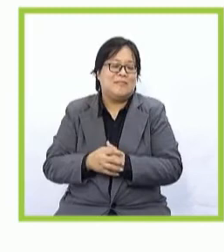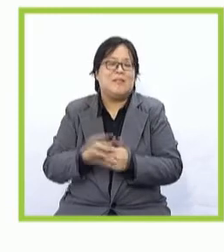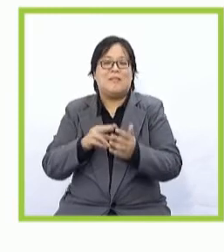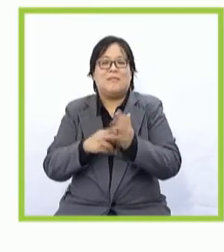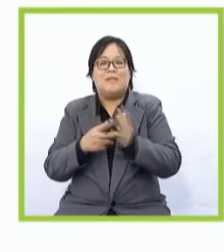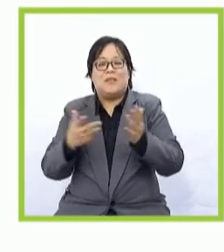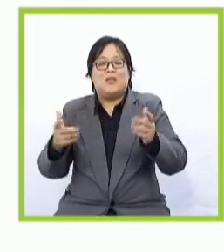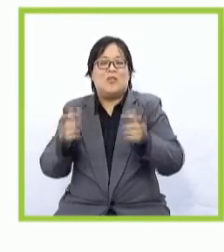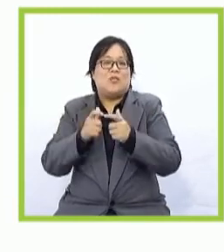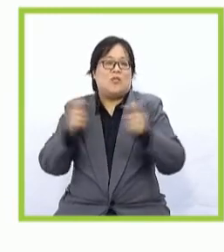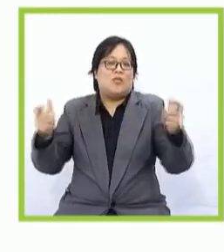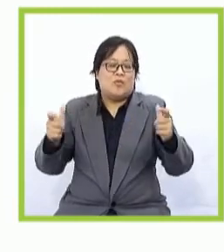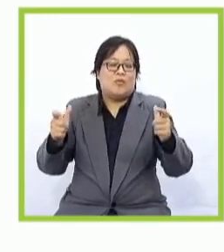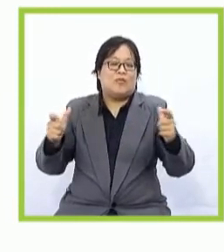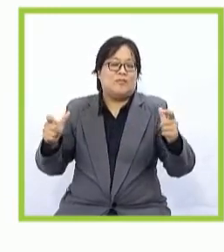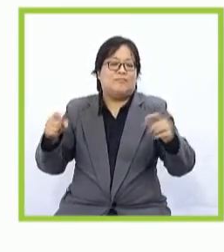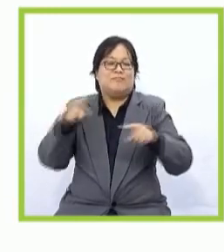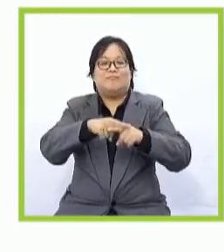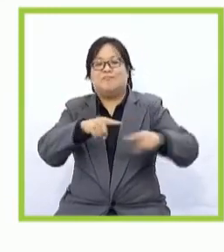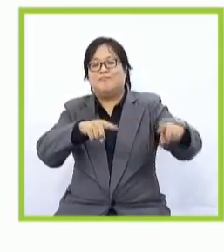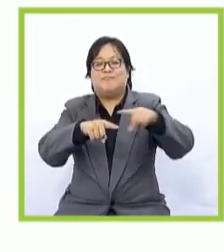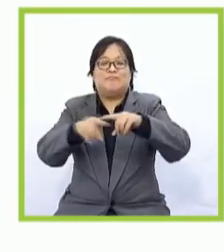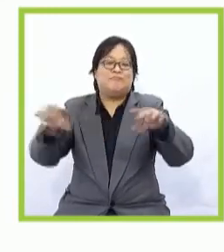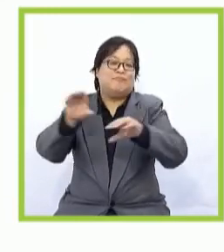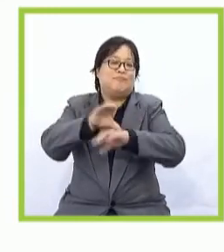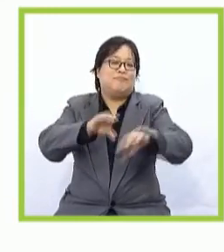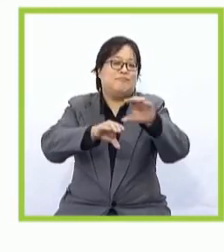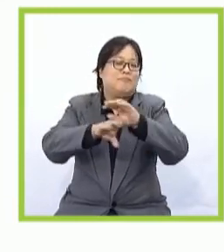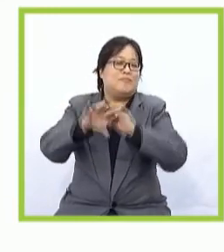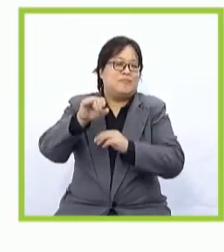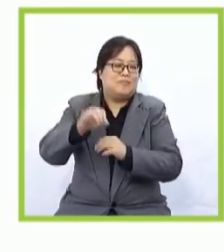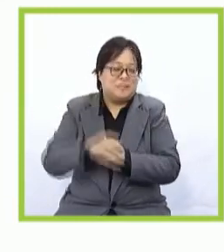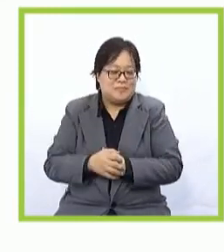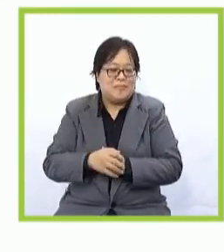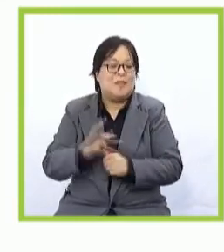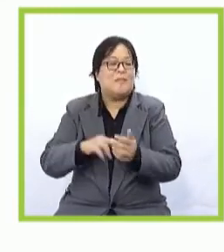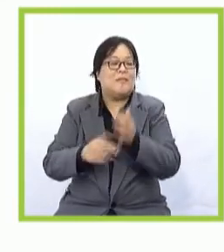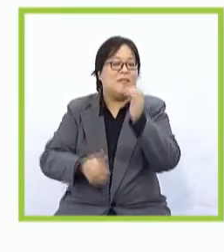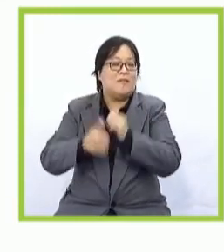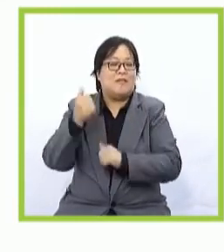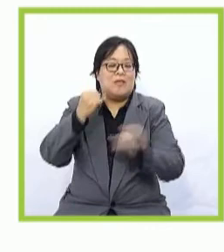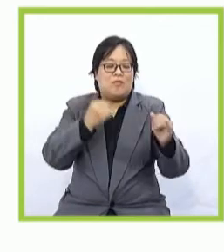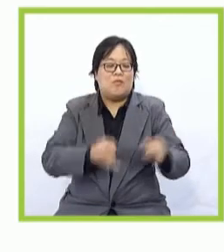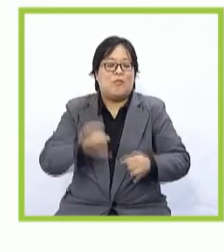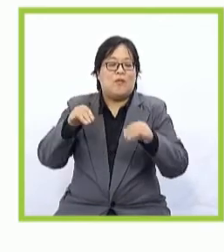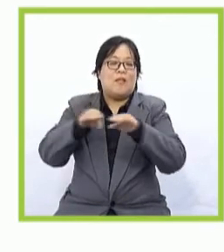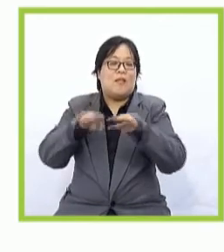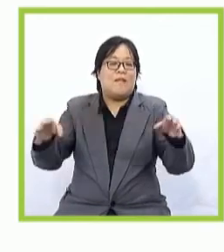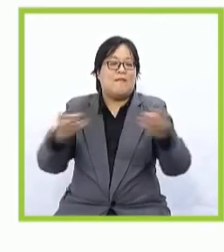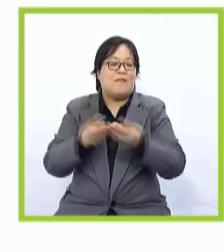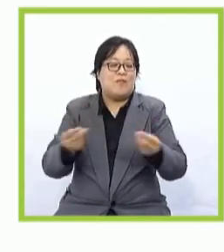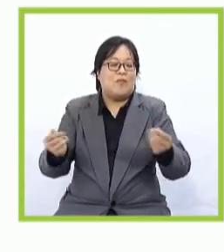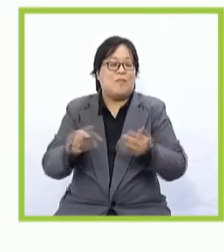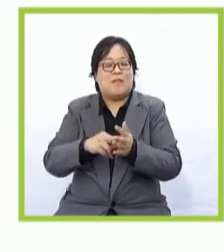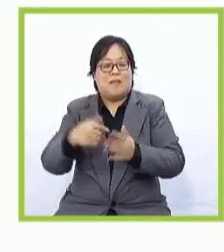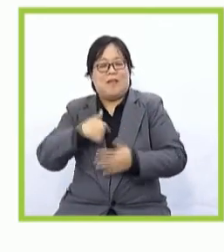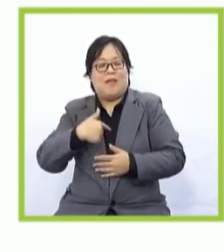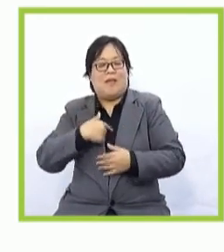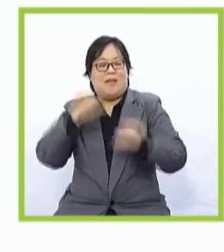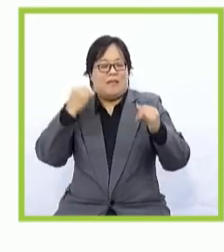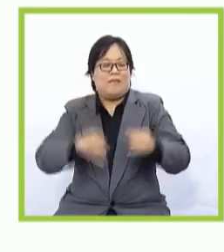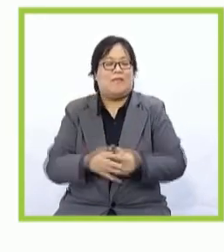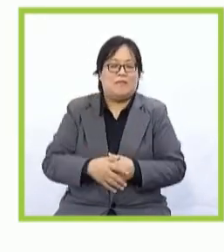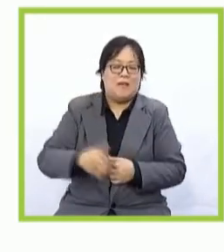it's a huge and interactable issue that often as an individual effort will not solve it. So I as an individual, I as